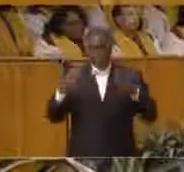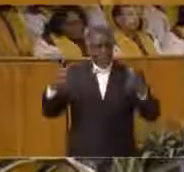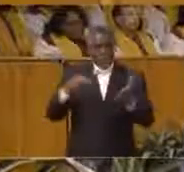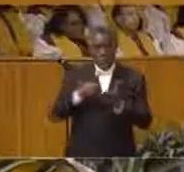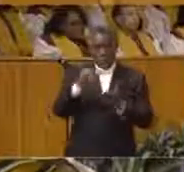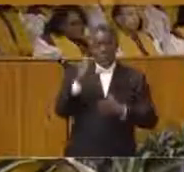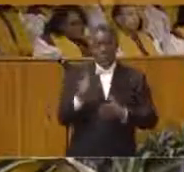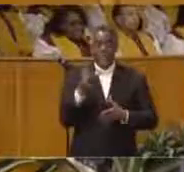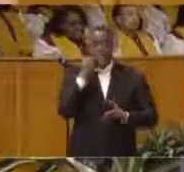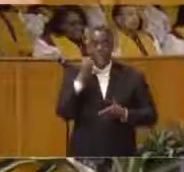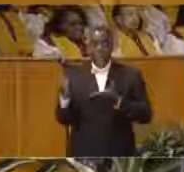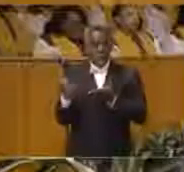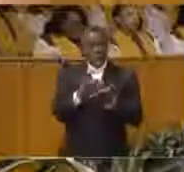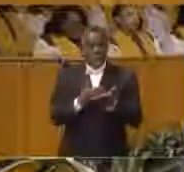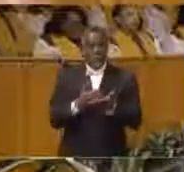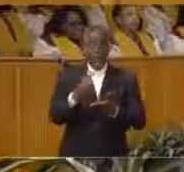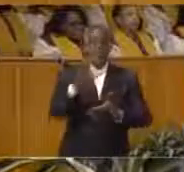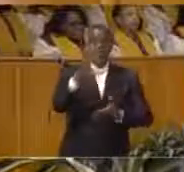If you earned